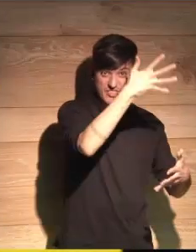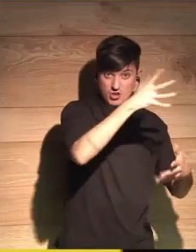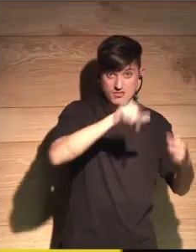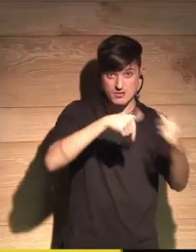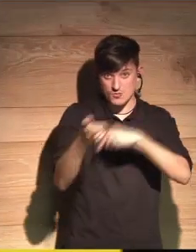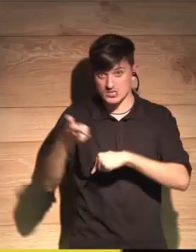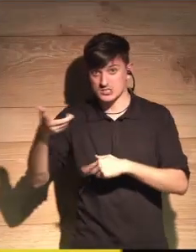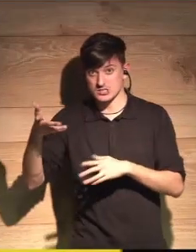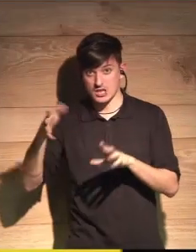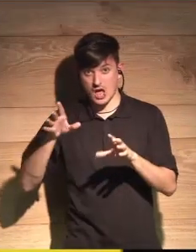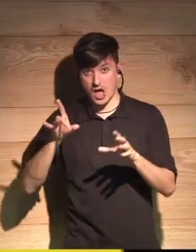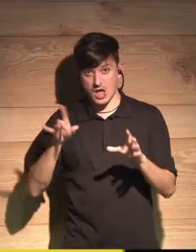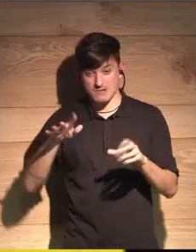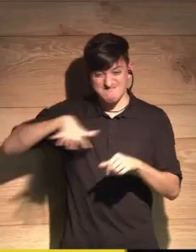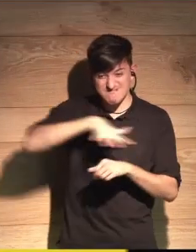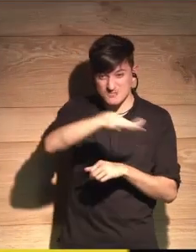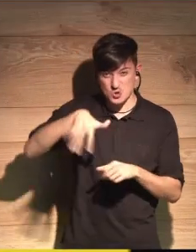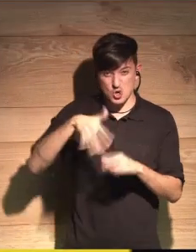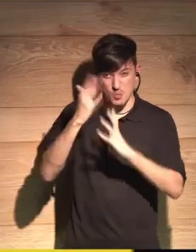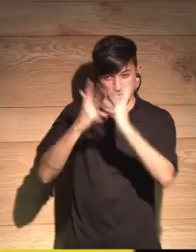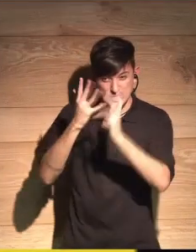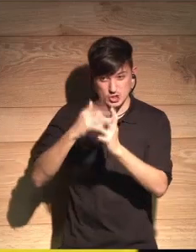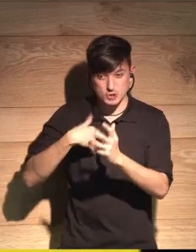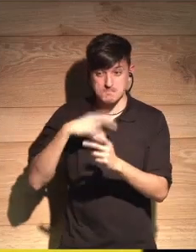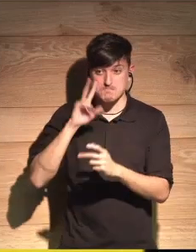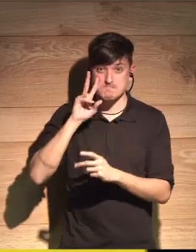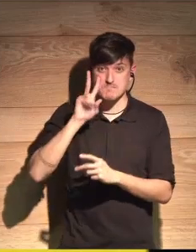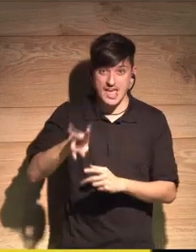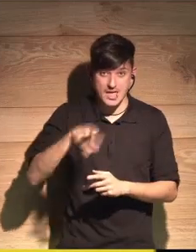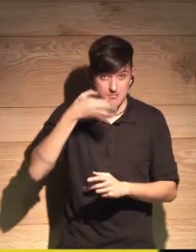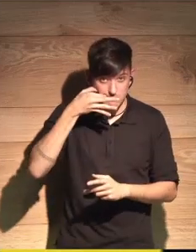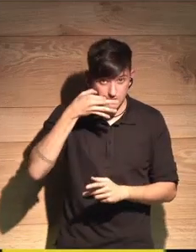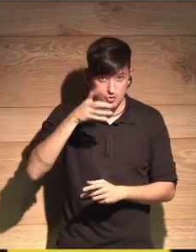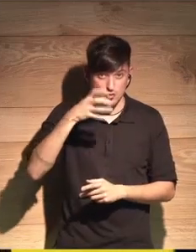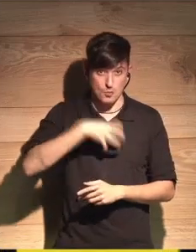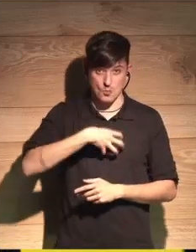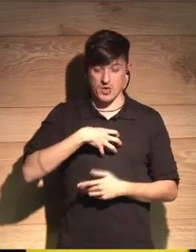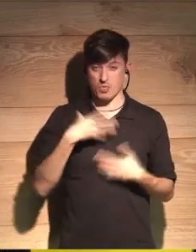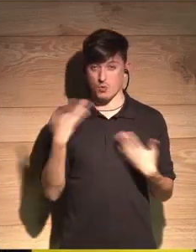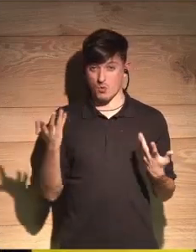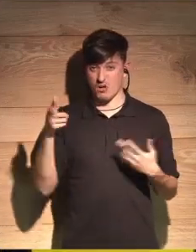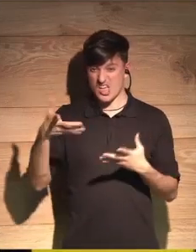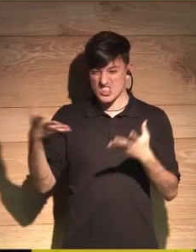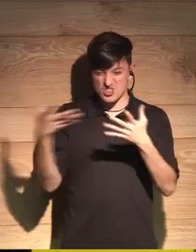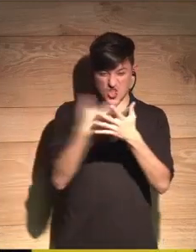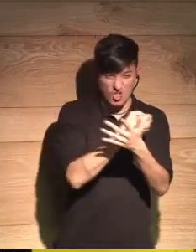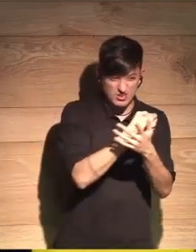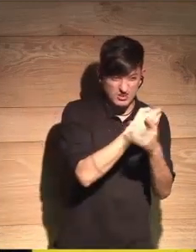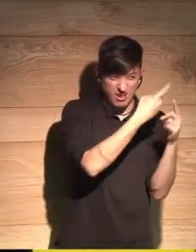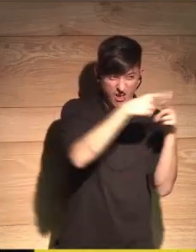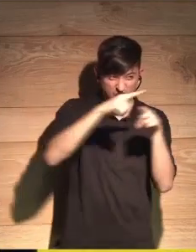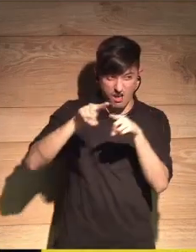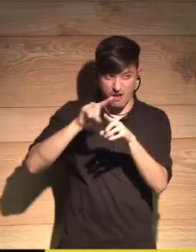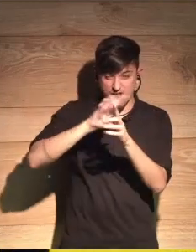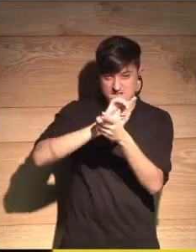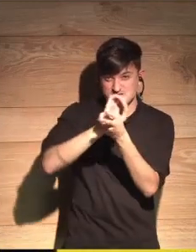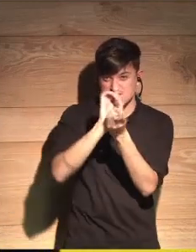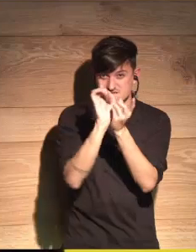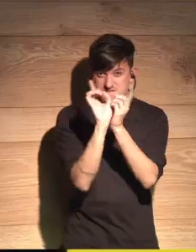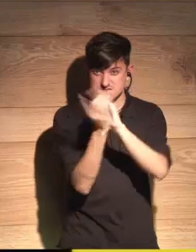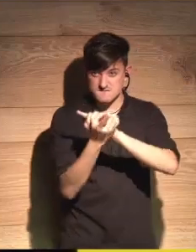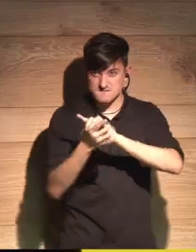you have the building, and then there is a kind of operational field what we cannot see with our eyes,